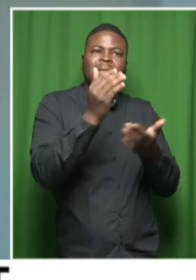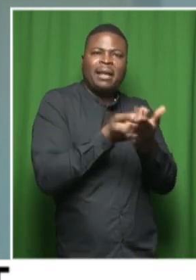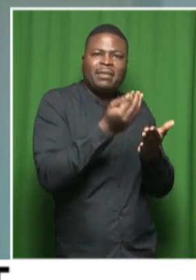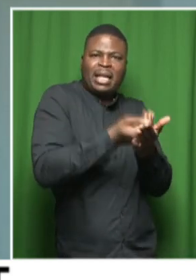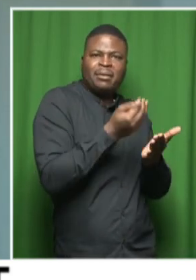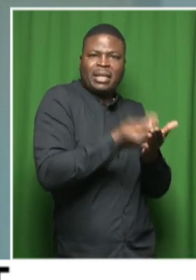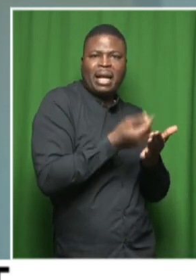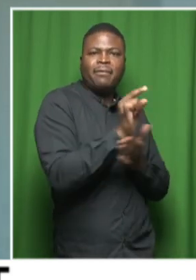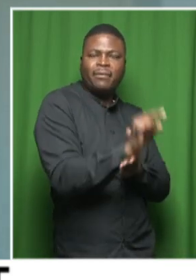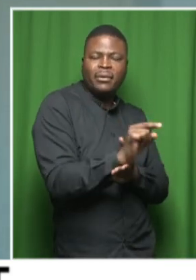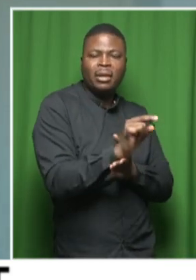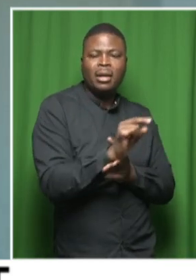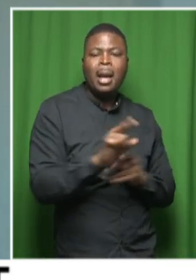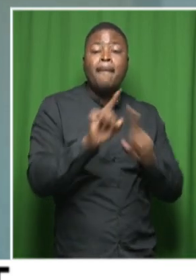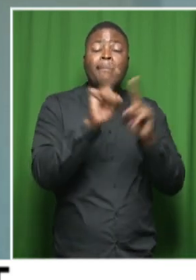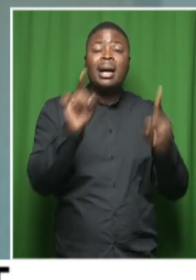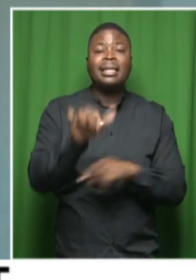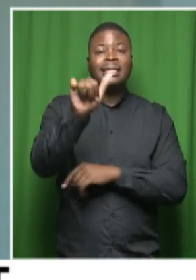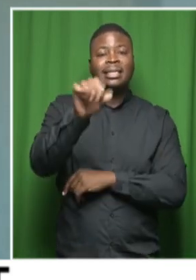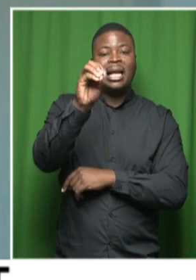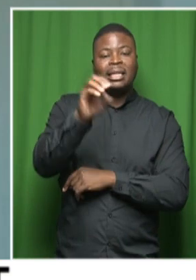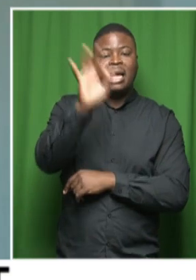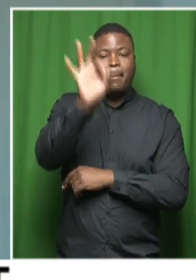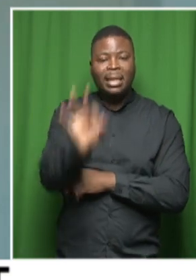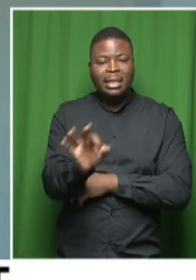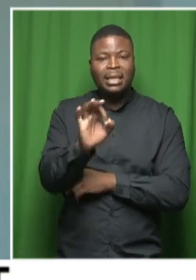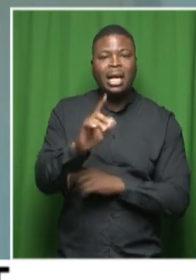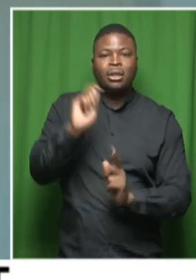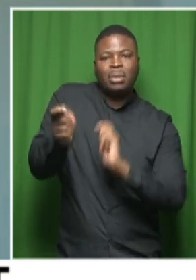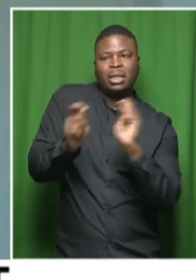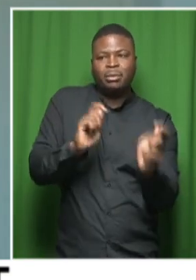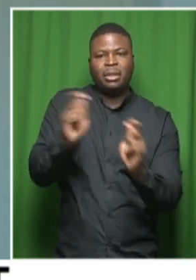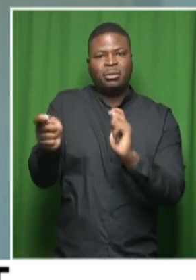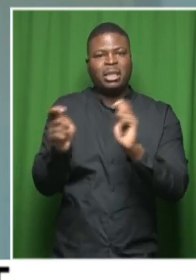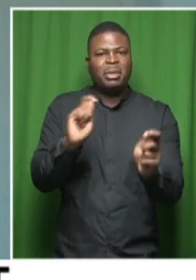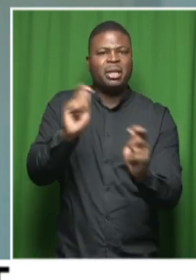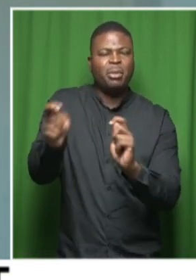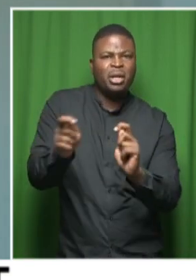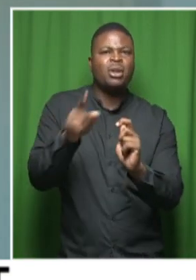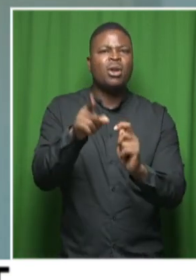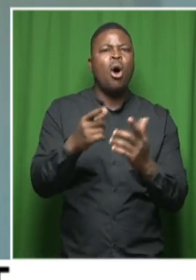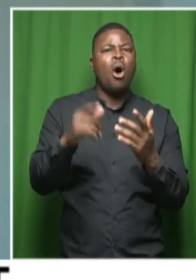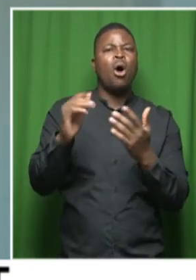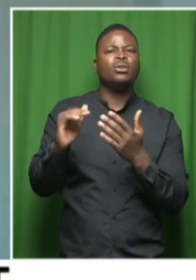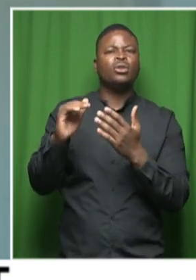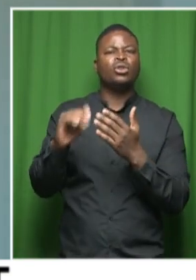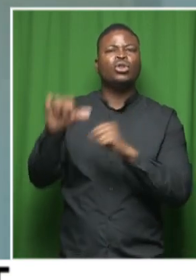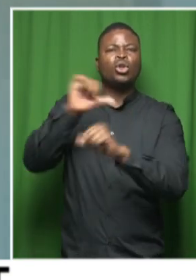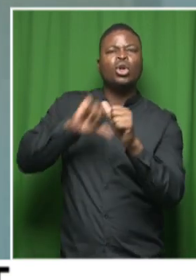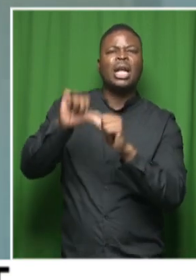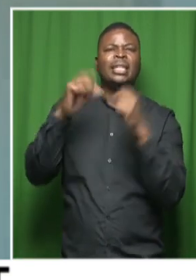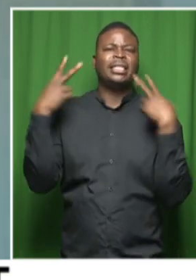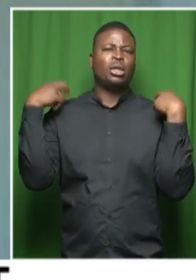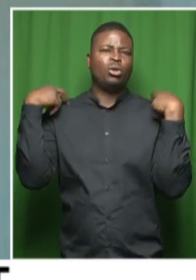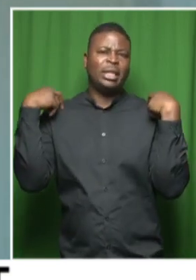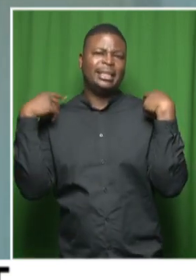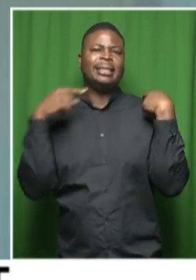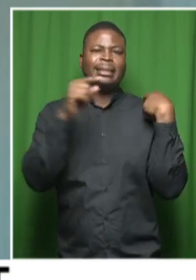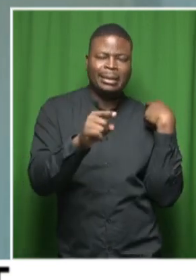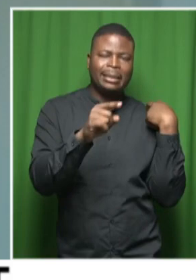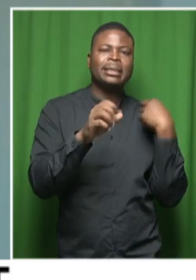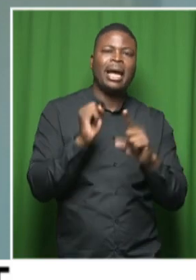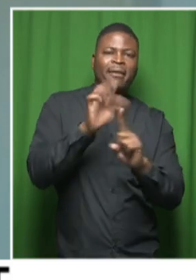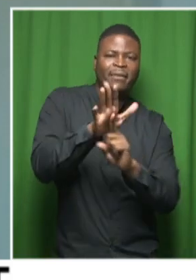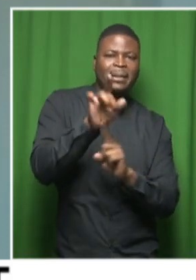the 60% spending on social security is actually inappropriate. In fact, people are ready to. But obviously, for you